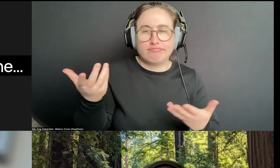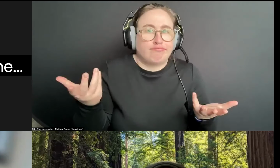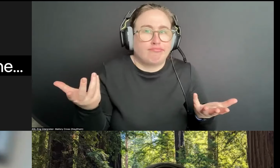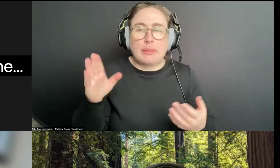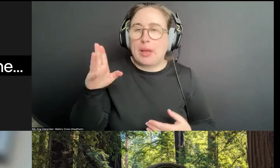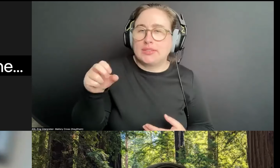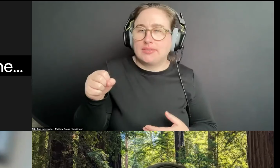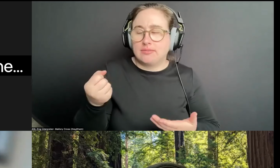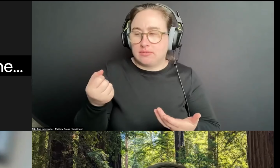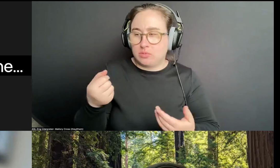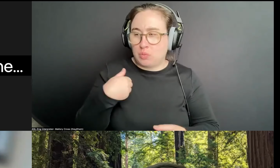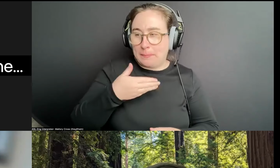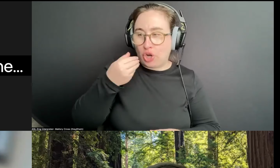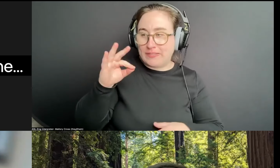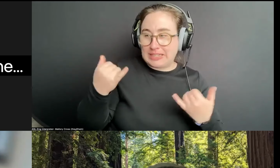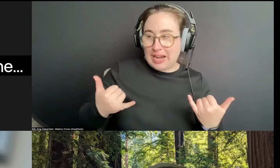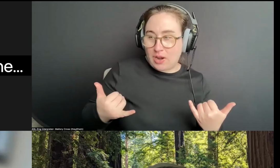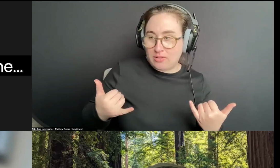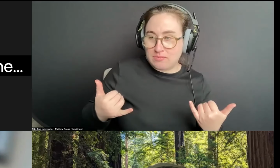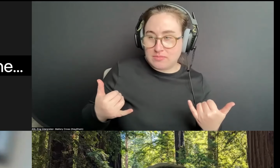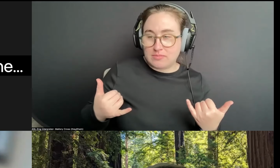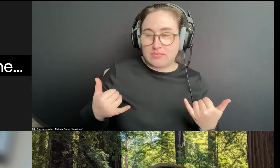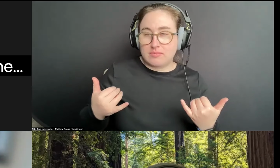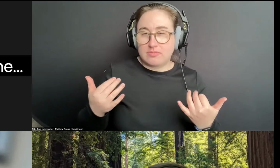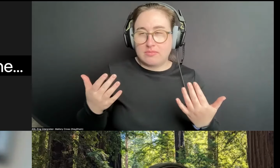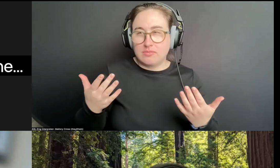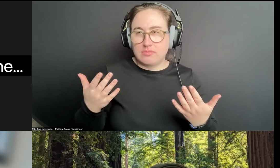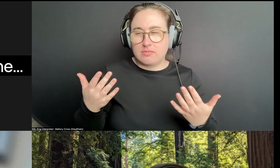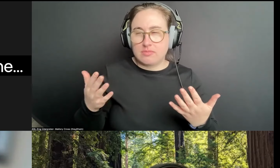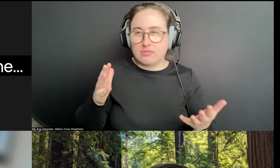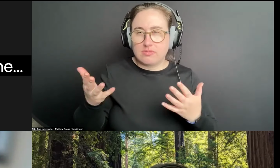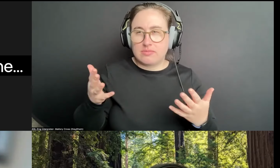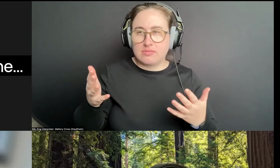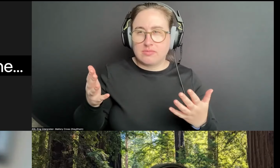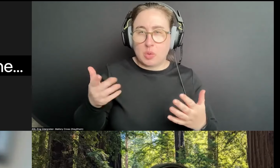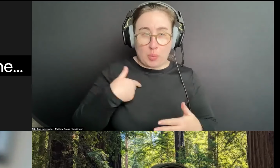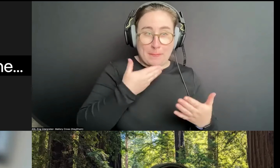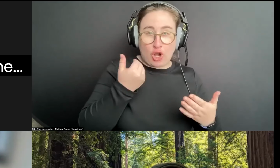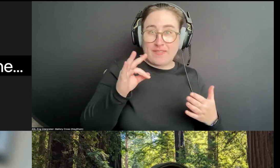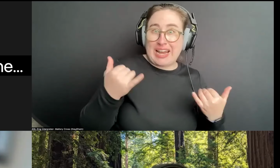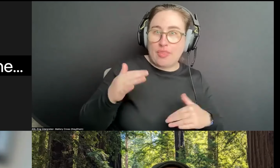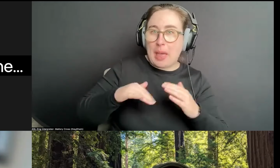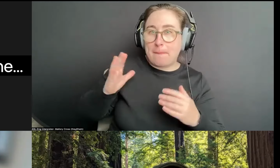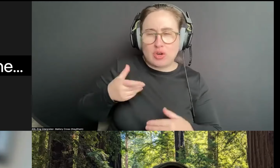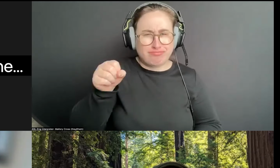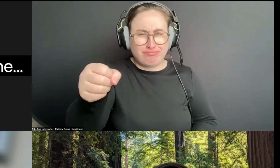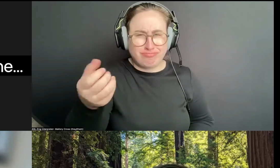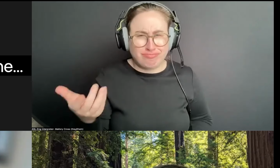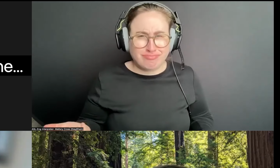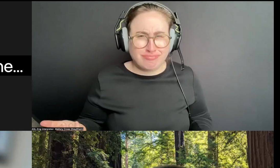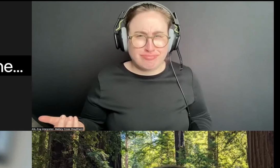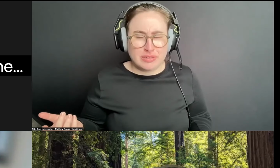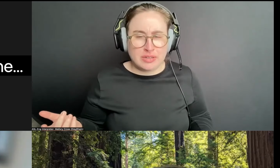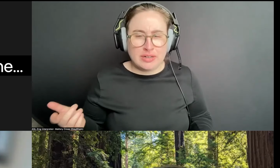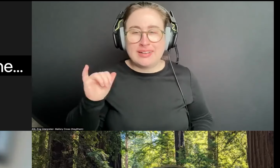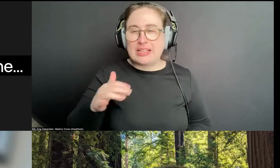Are we better off now than we were before we had this? And the answer is yes, because, or at least that's kind of